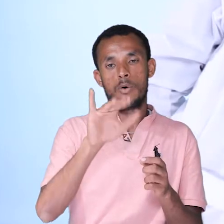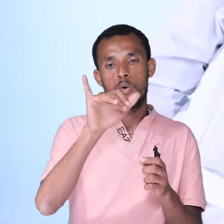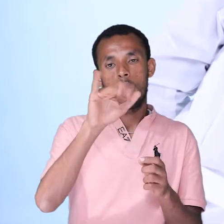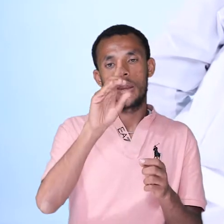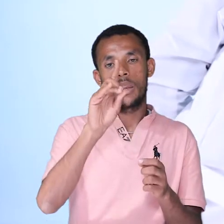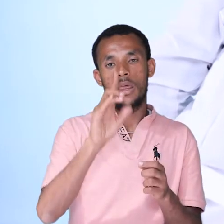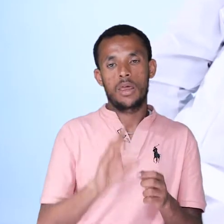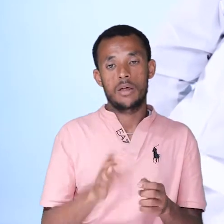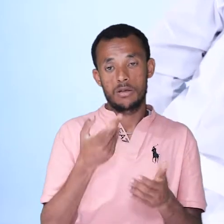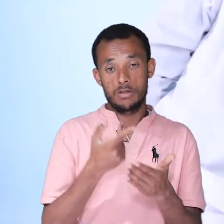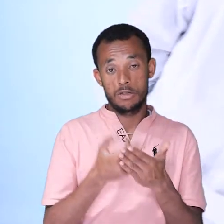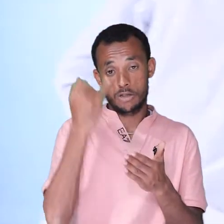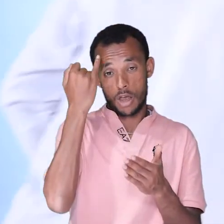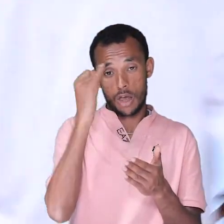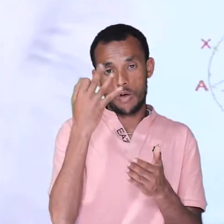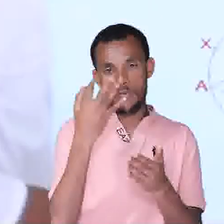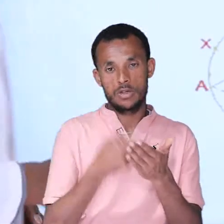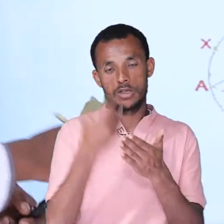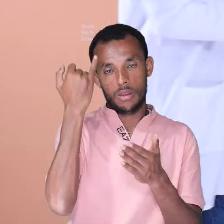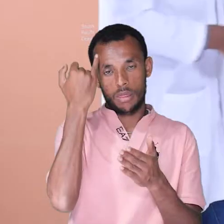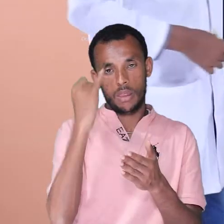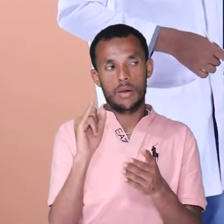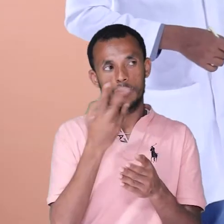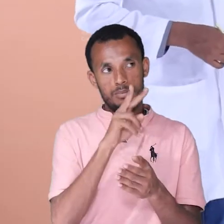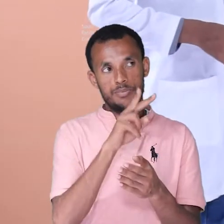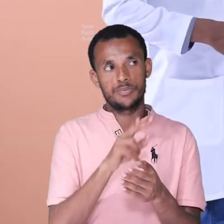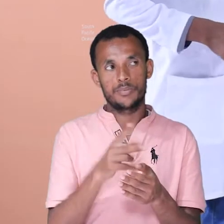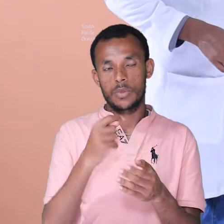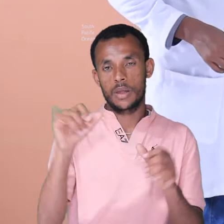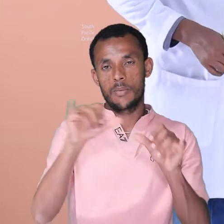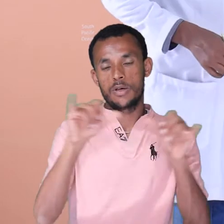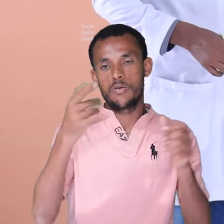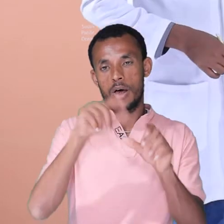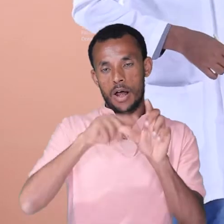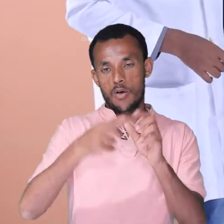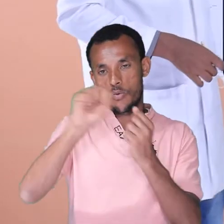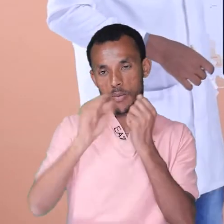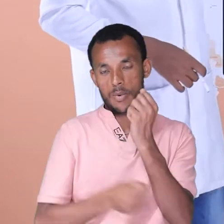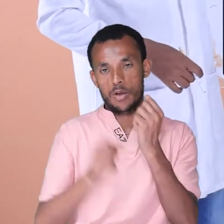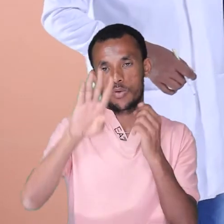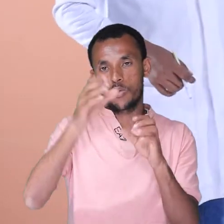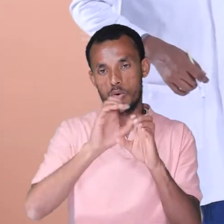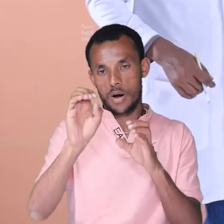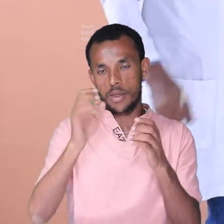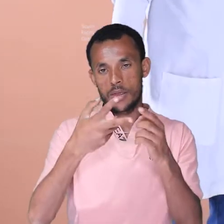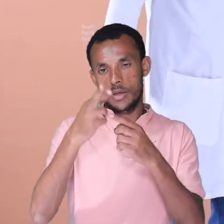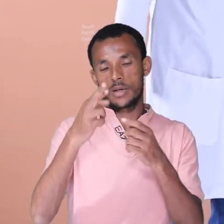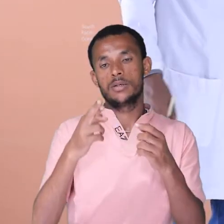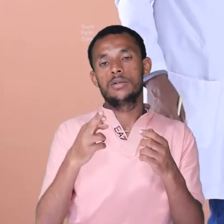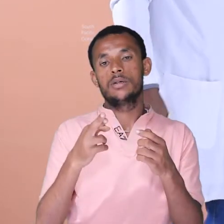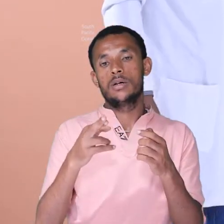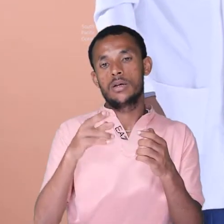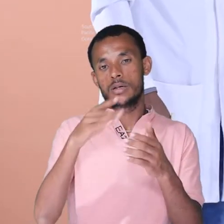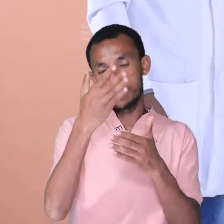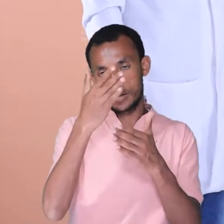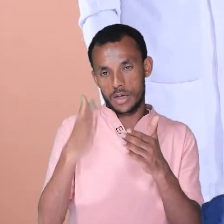BYD. This is the idea of this theorem. The measures of an angle formed by two chords intersecting inside a circle is half